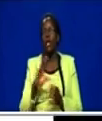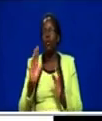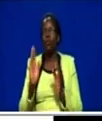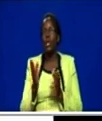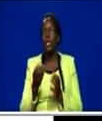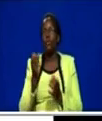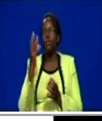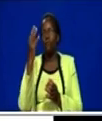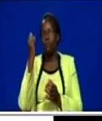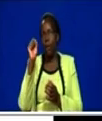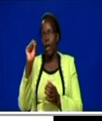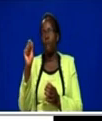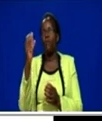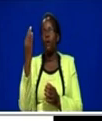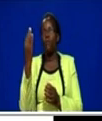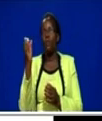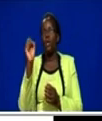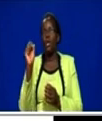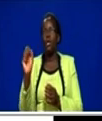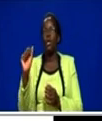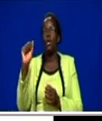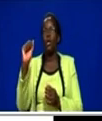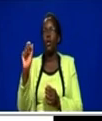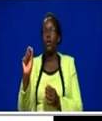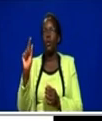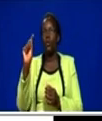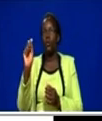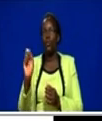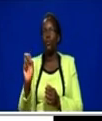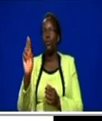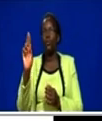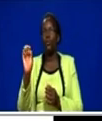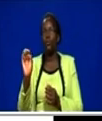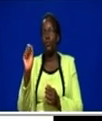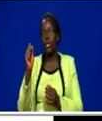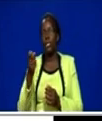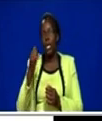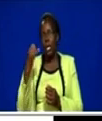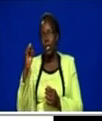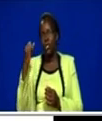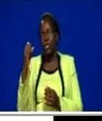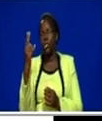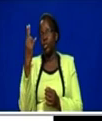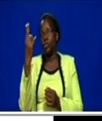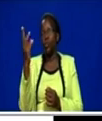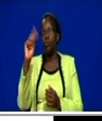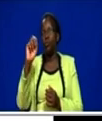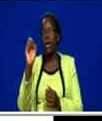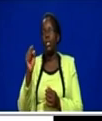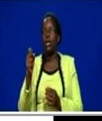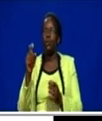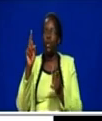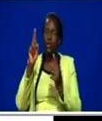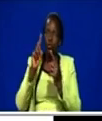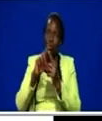5 features, and each of these features will give us 2 marks so that we can get a total score of